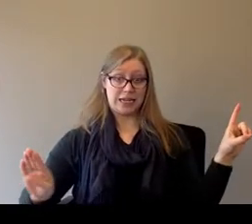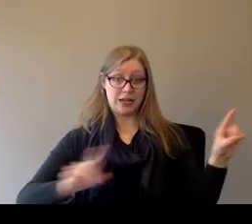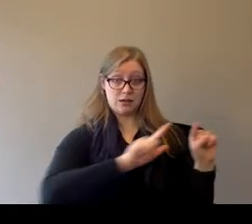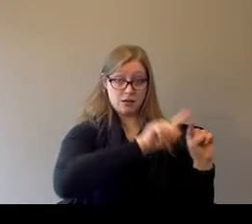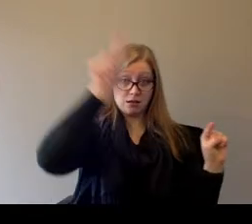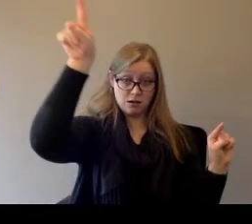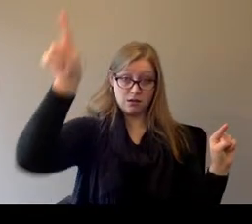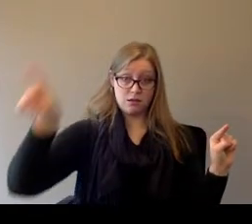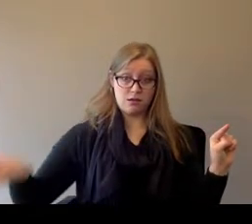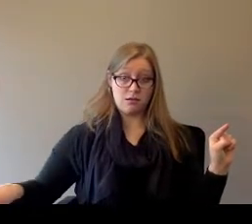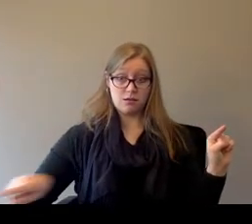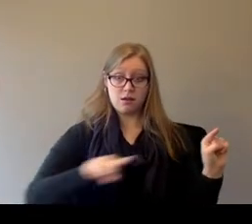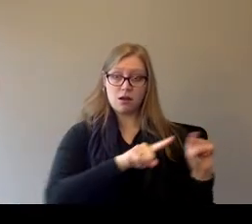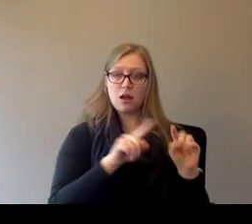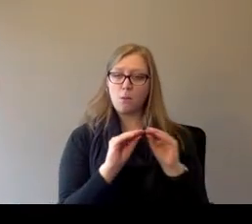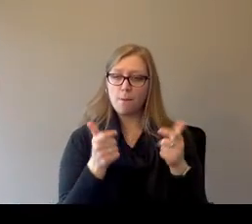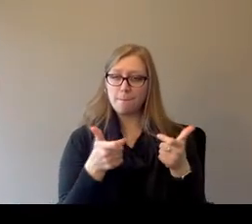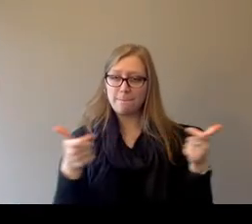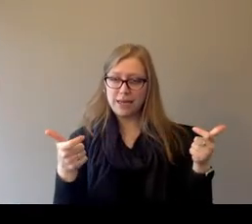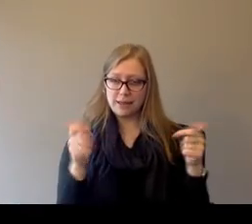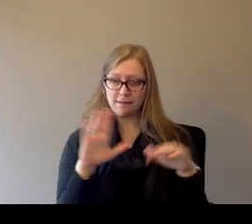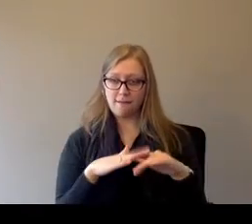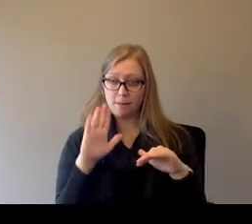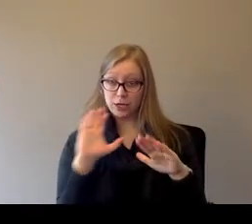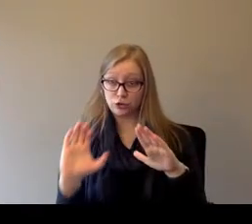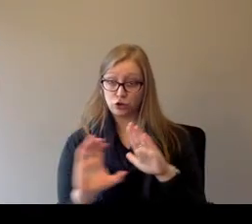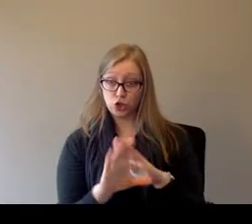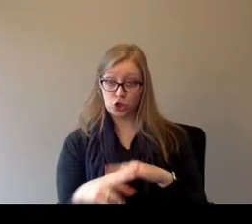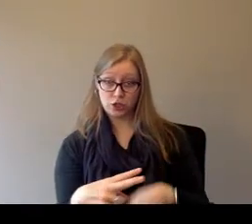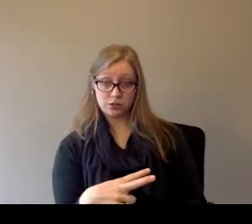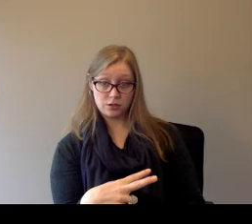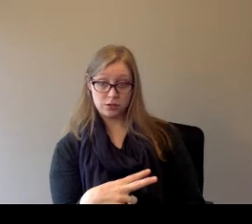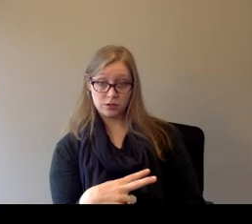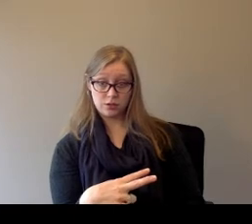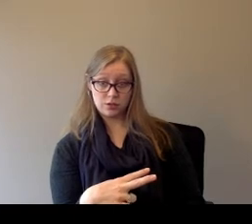triangle ABD, so here's